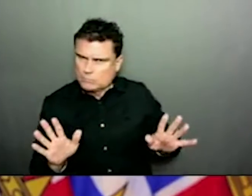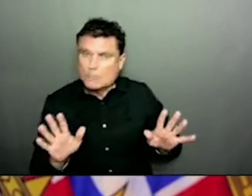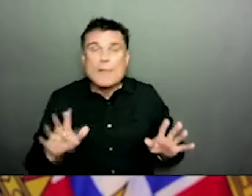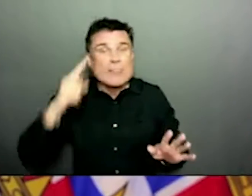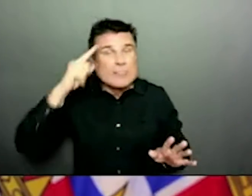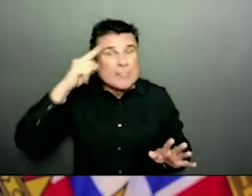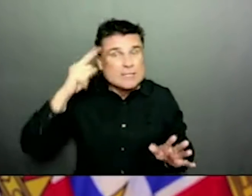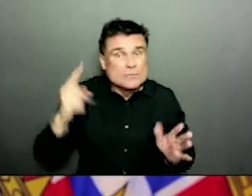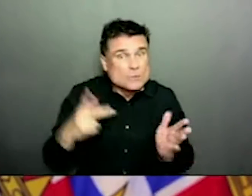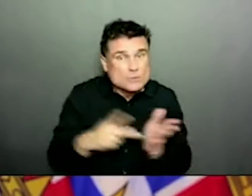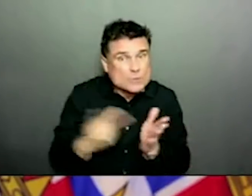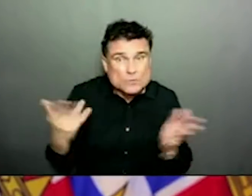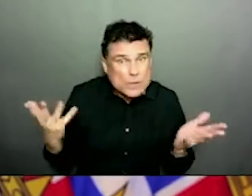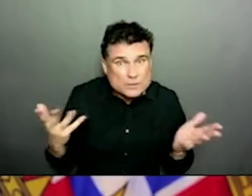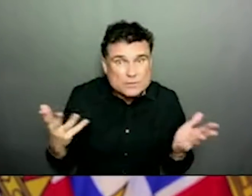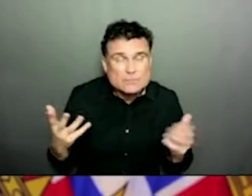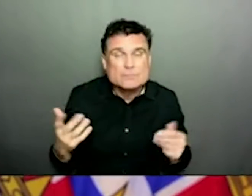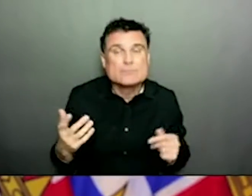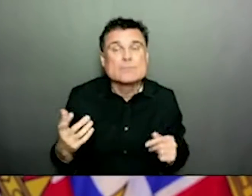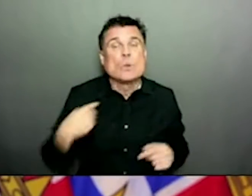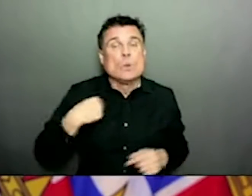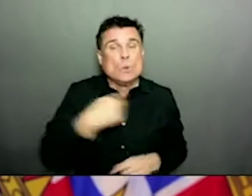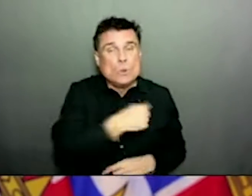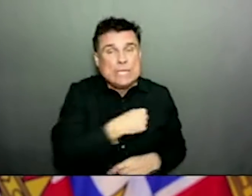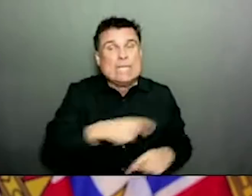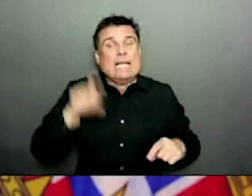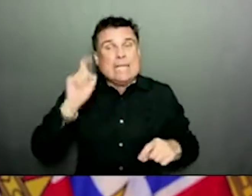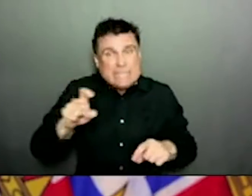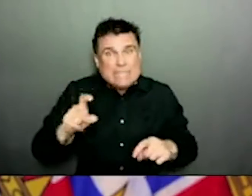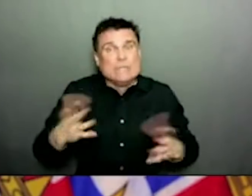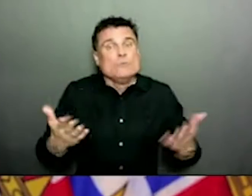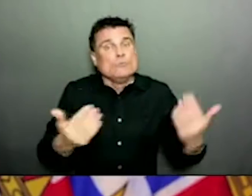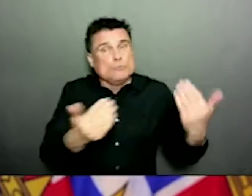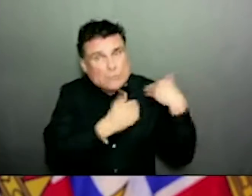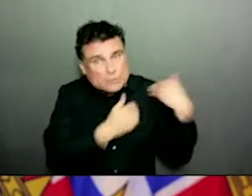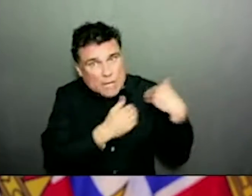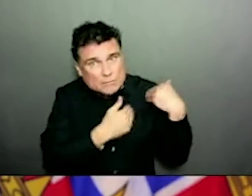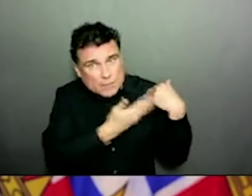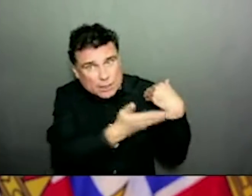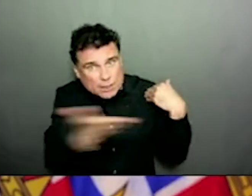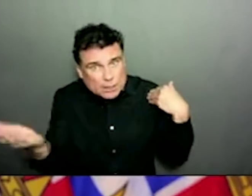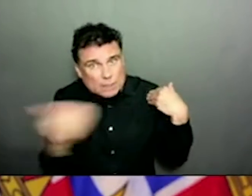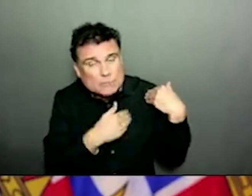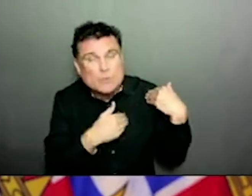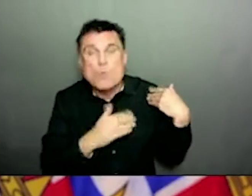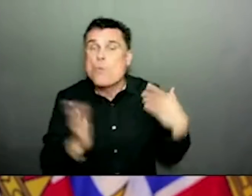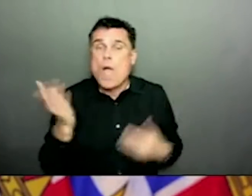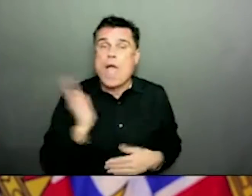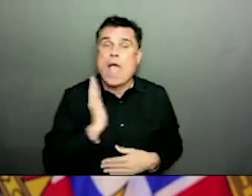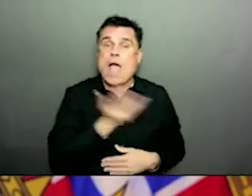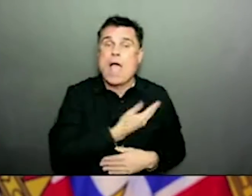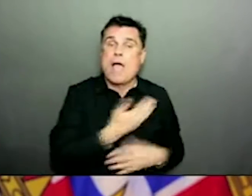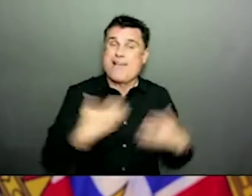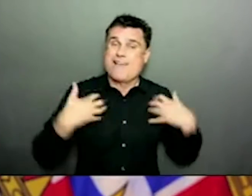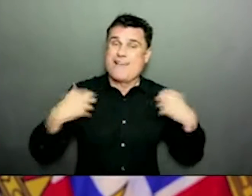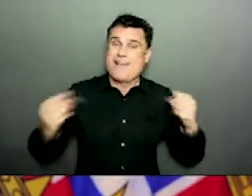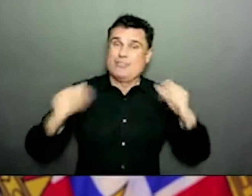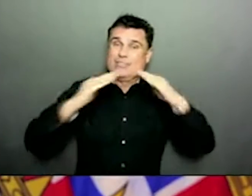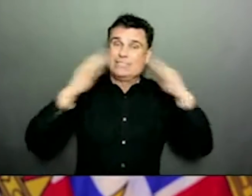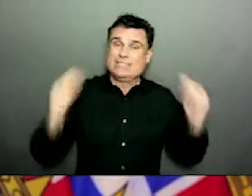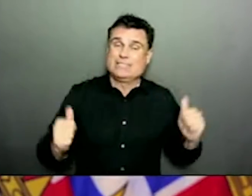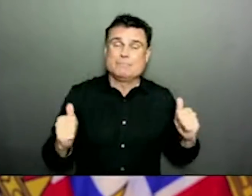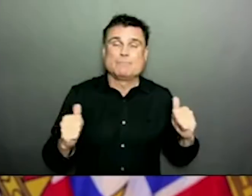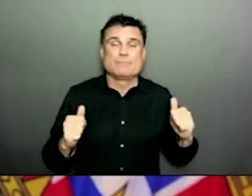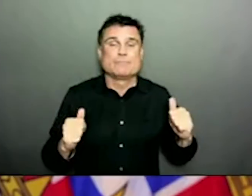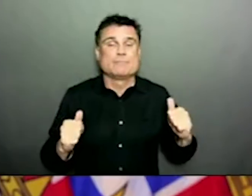up against that that stretch in our health system, in our public health system. We've flattened our